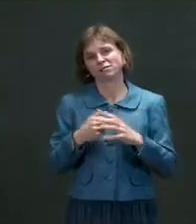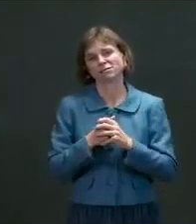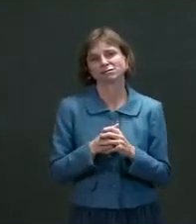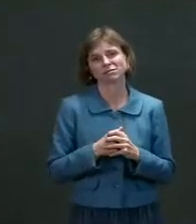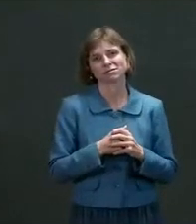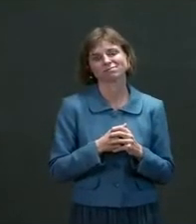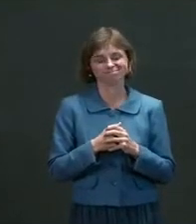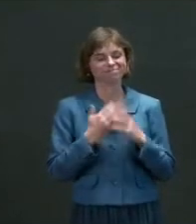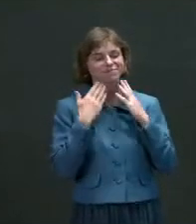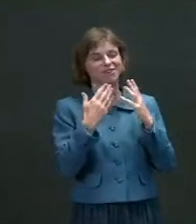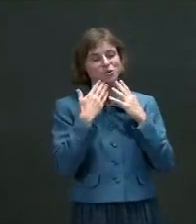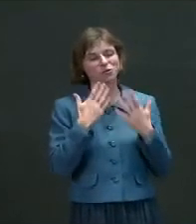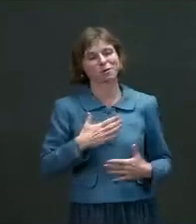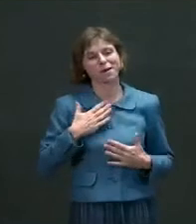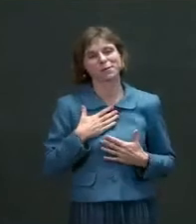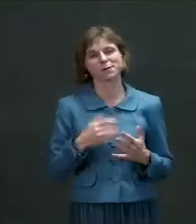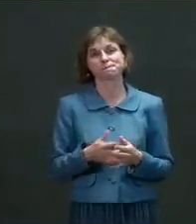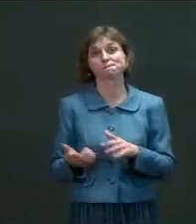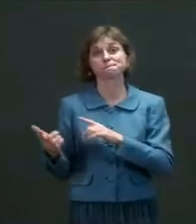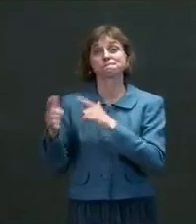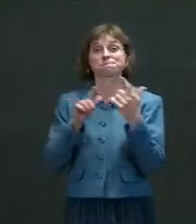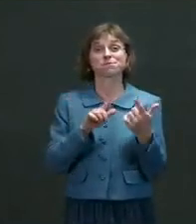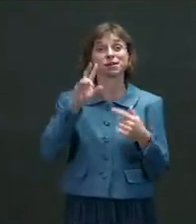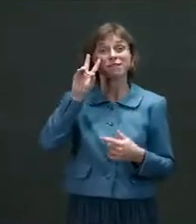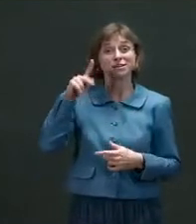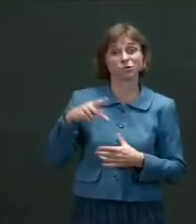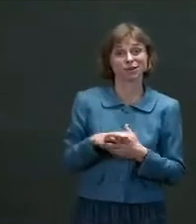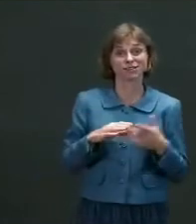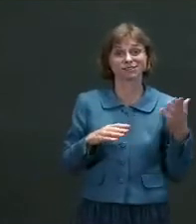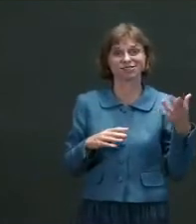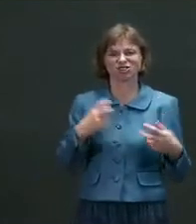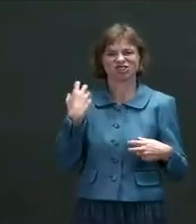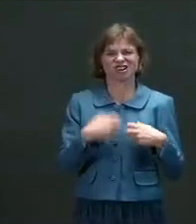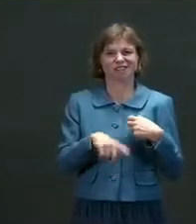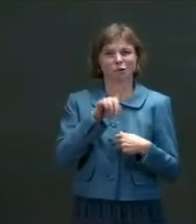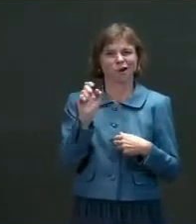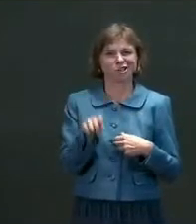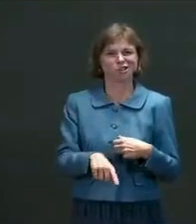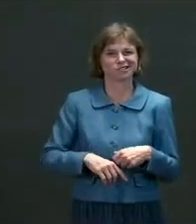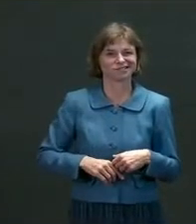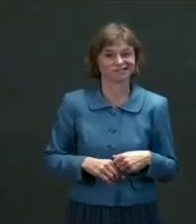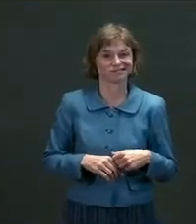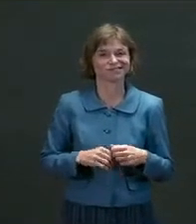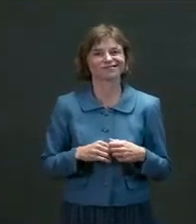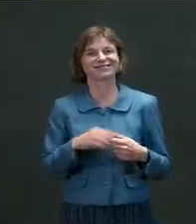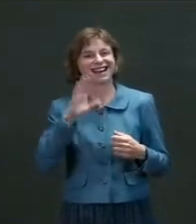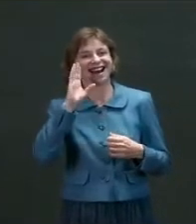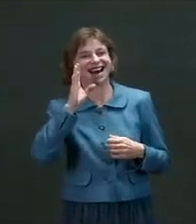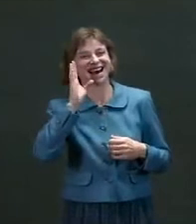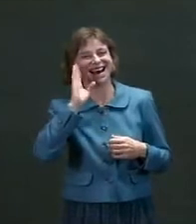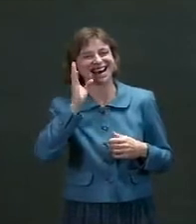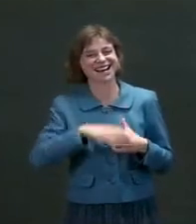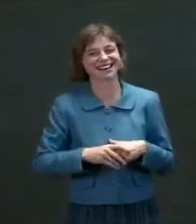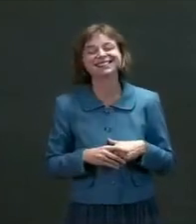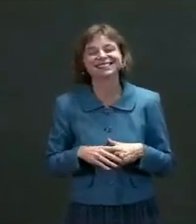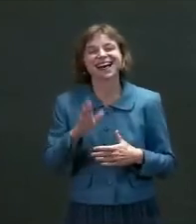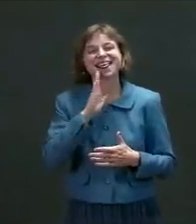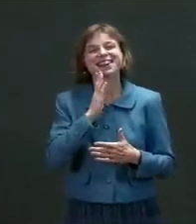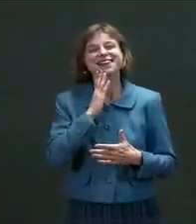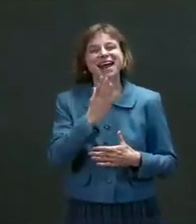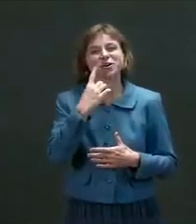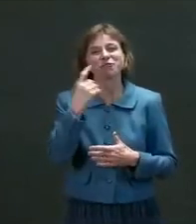happy to be here. I'm going to turn it over to the vice president. She's got the tough questions. Hi, Brittany. Oh, okay. Hi. Hi, thank you for